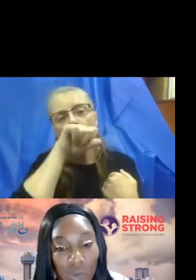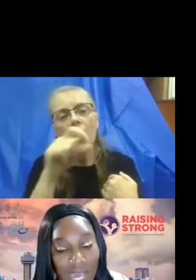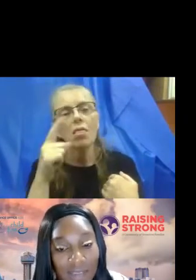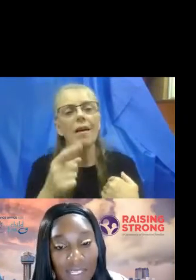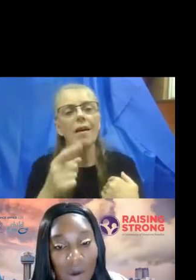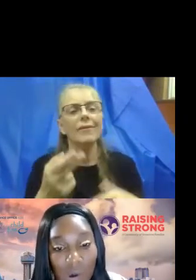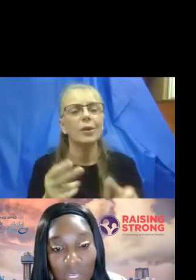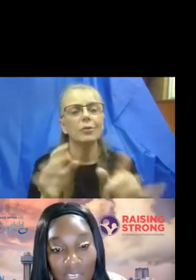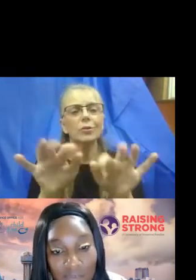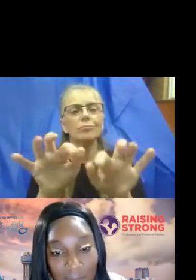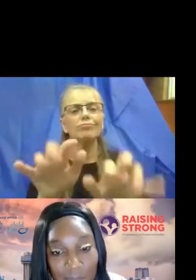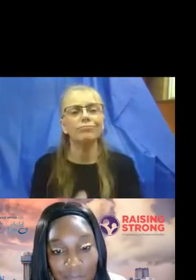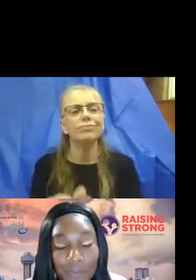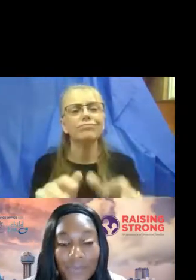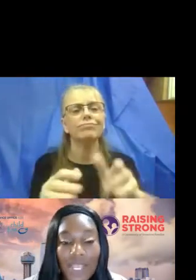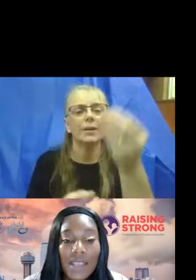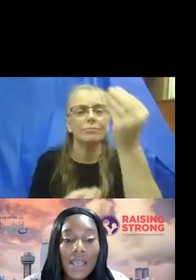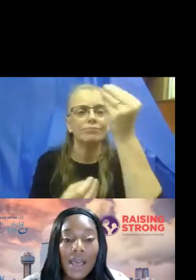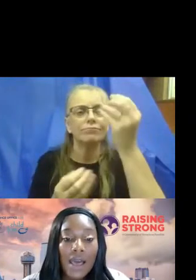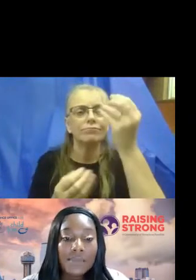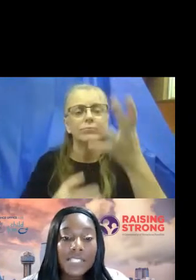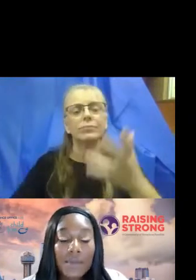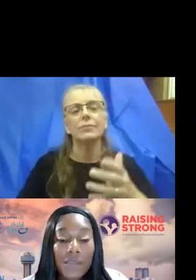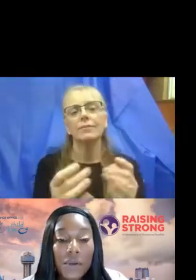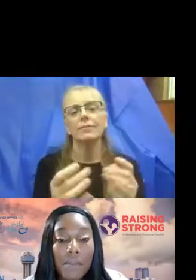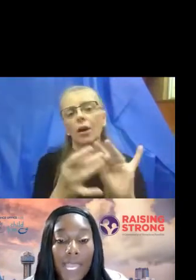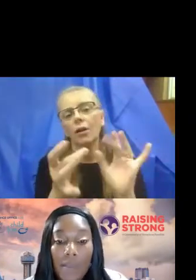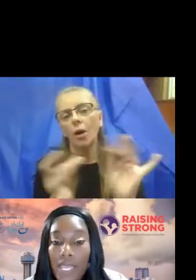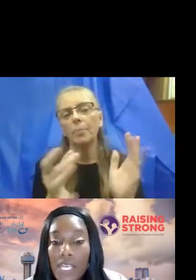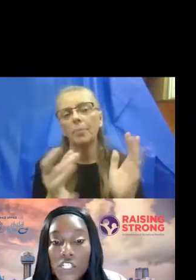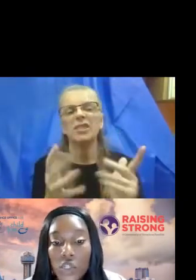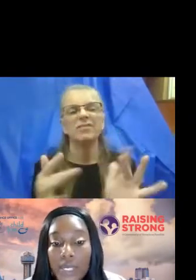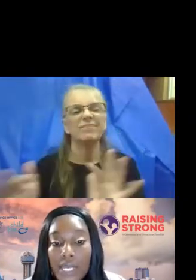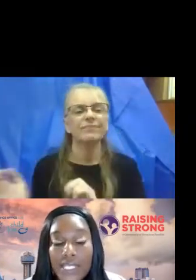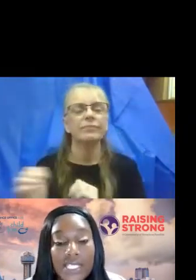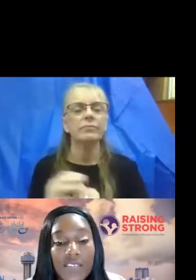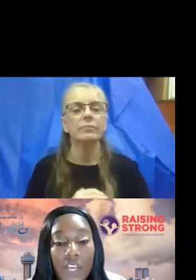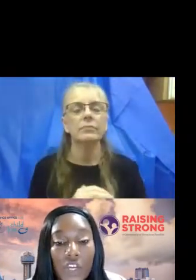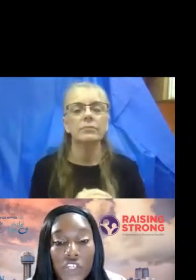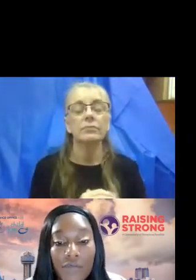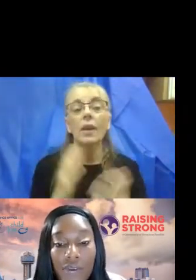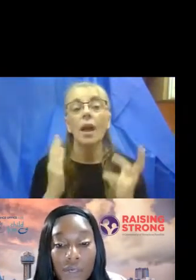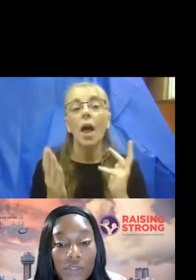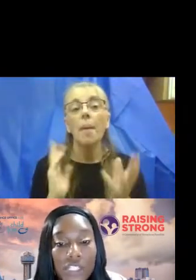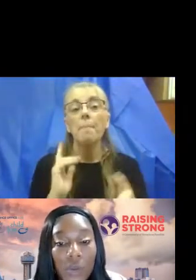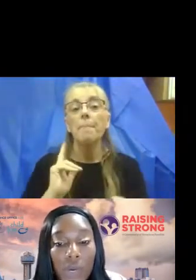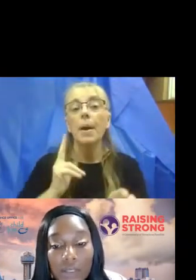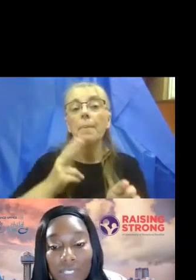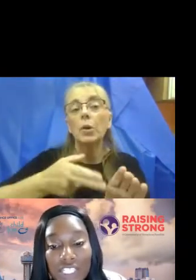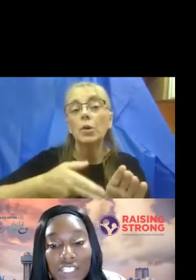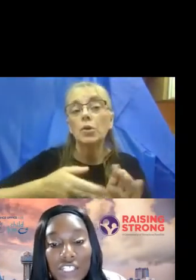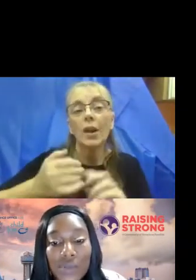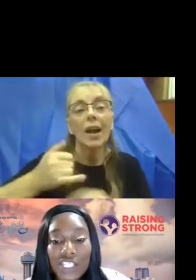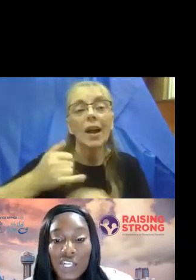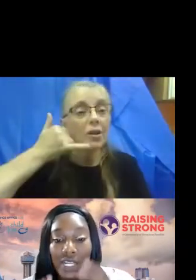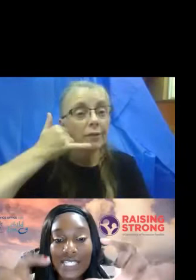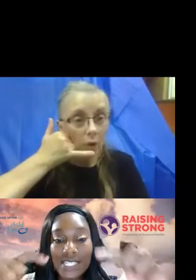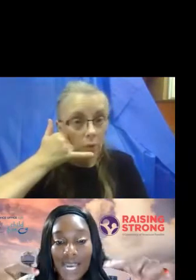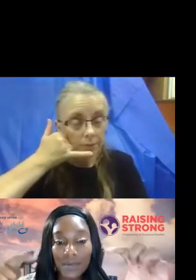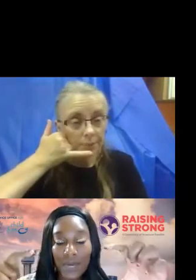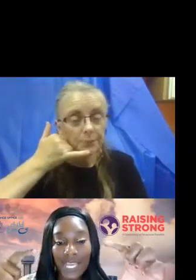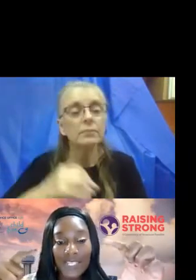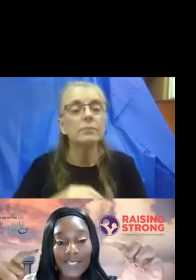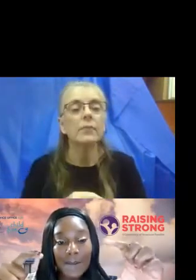us throughout the whole event. Some of you may be enjoying this event on your phone. So what you'll need to do is turn